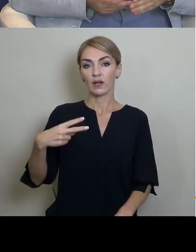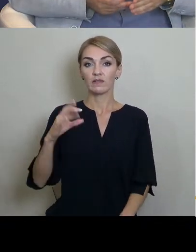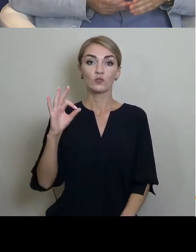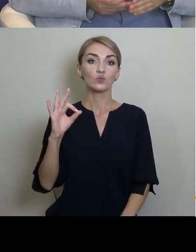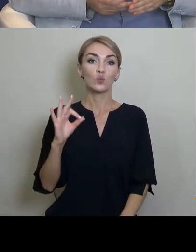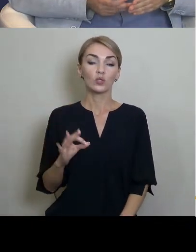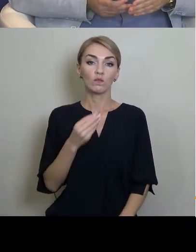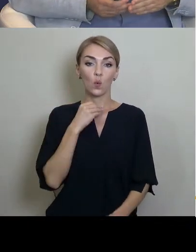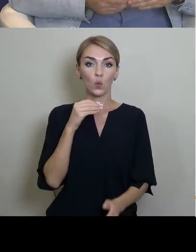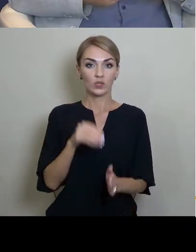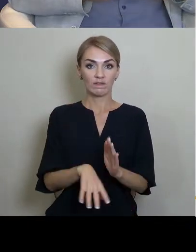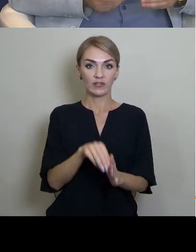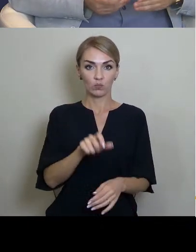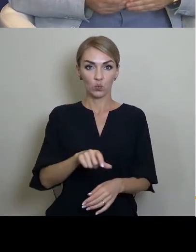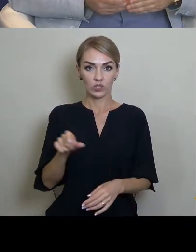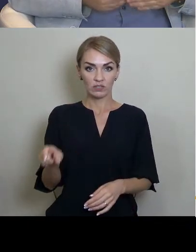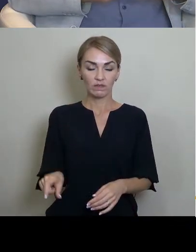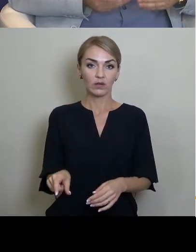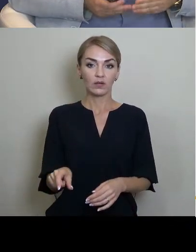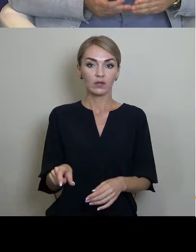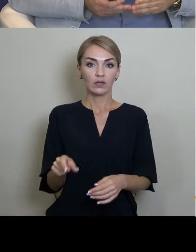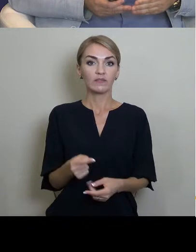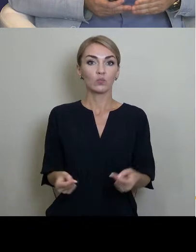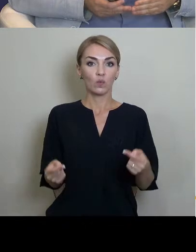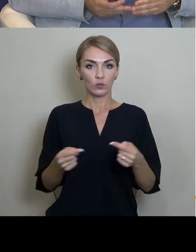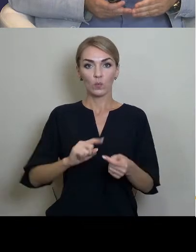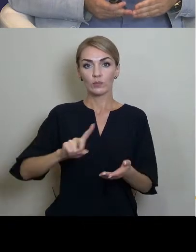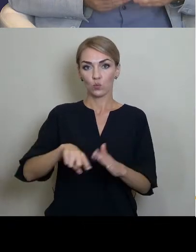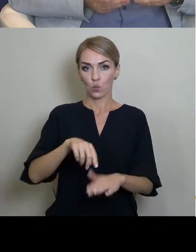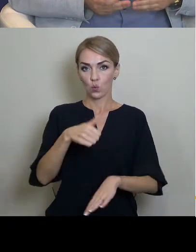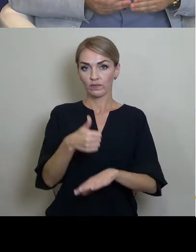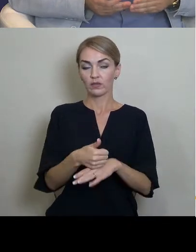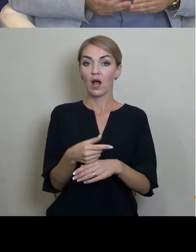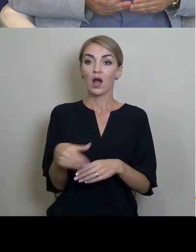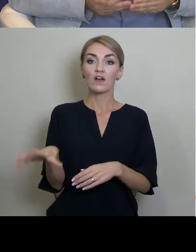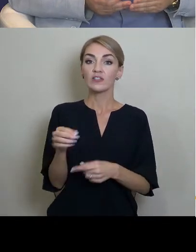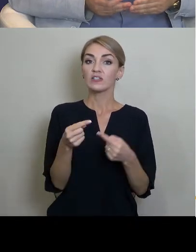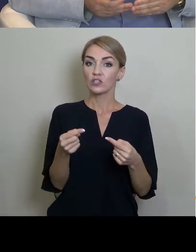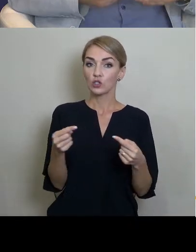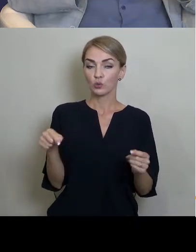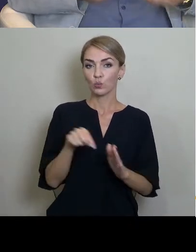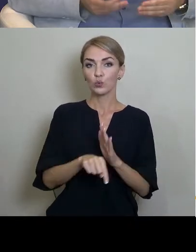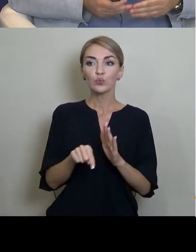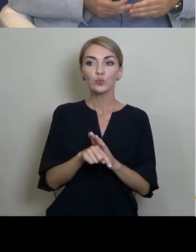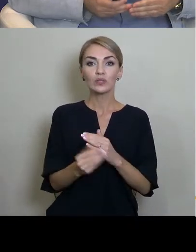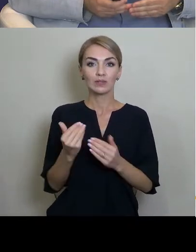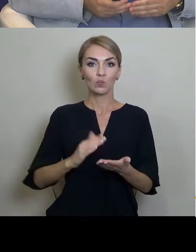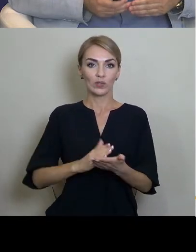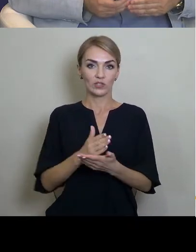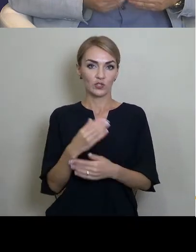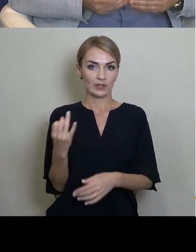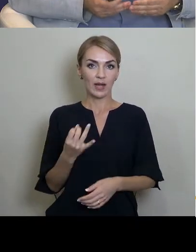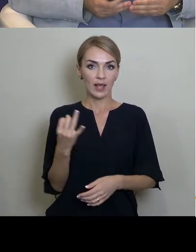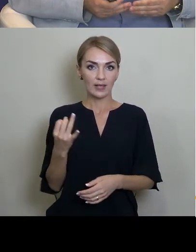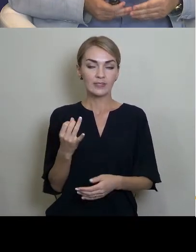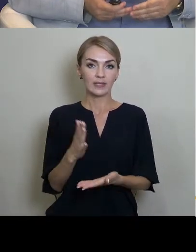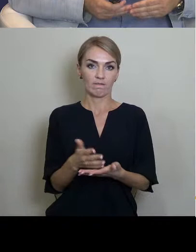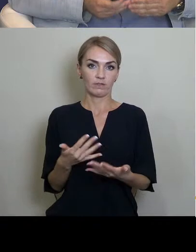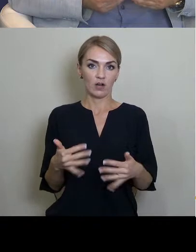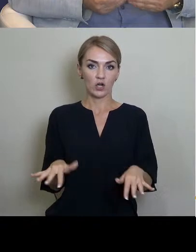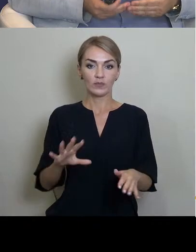then 20% of the votes were cast for the leader.